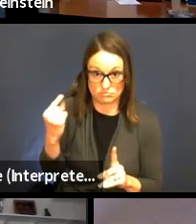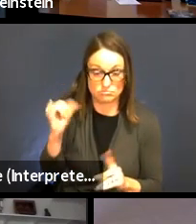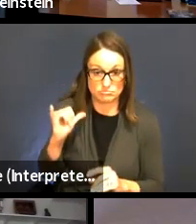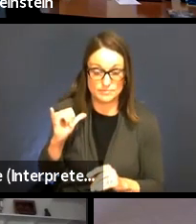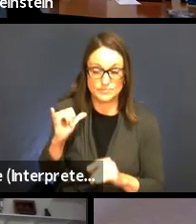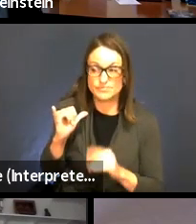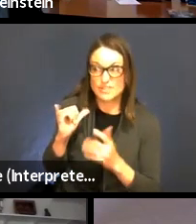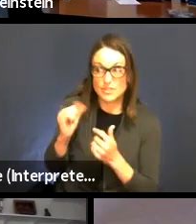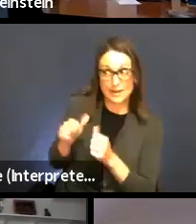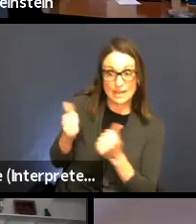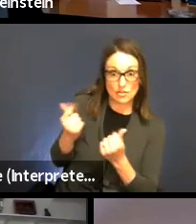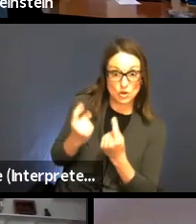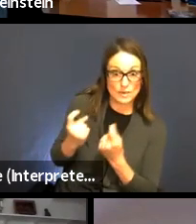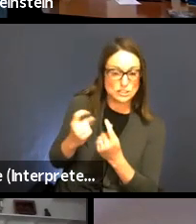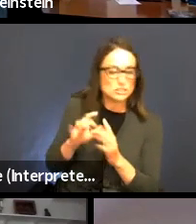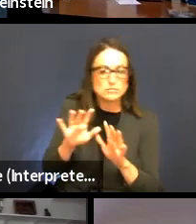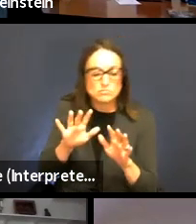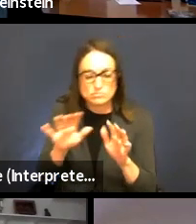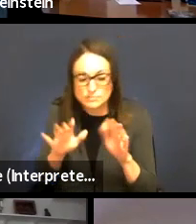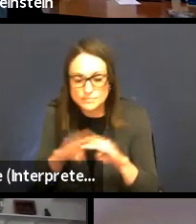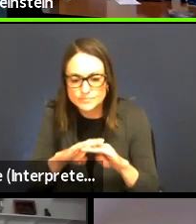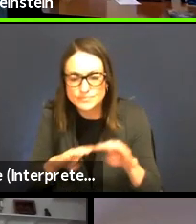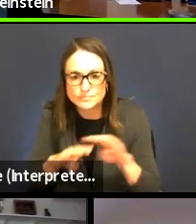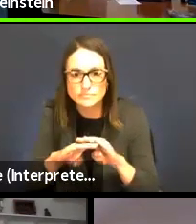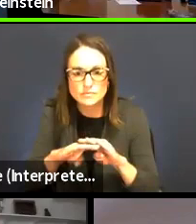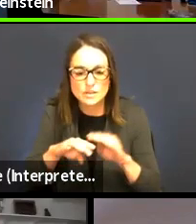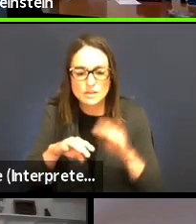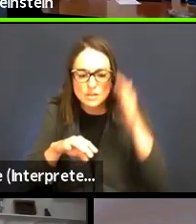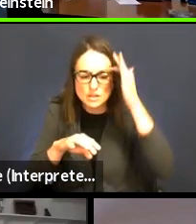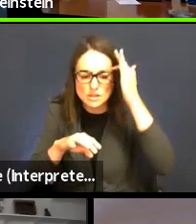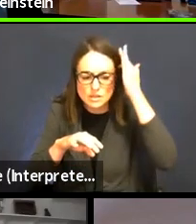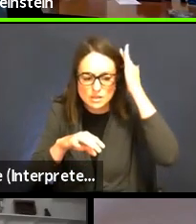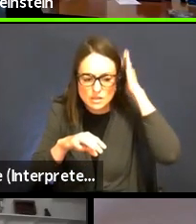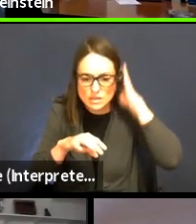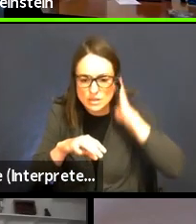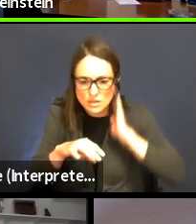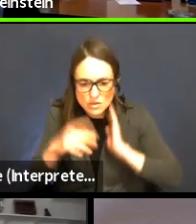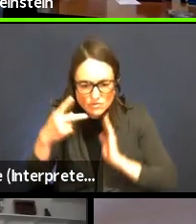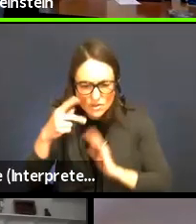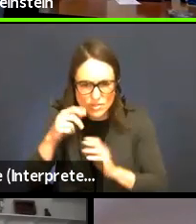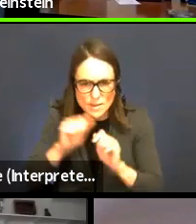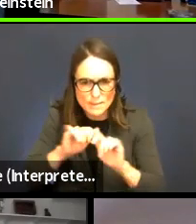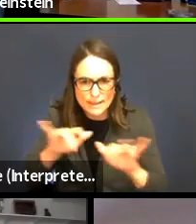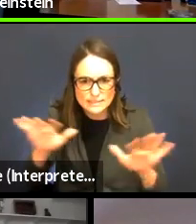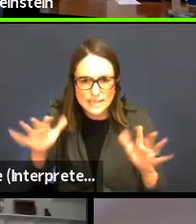Are there any other I want to questions think about on the that? next pandemic, to be frank with you at this point.